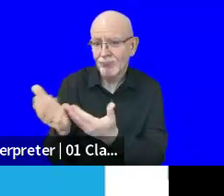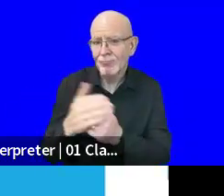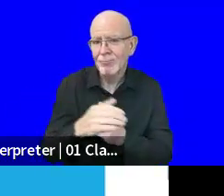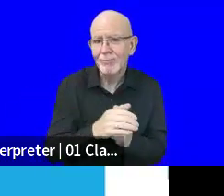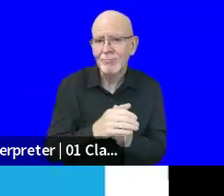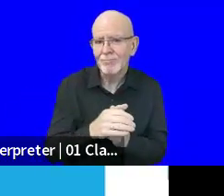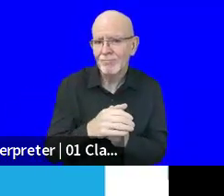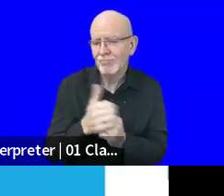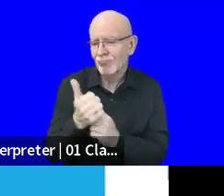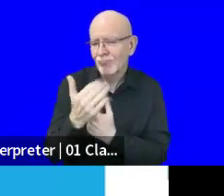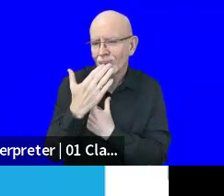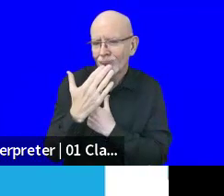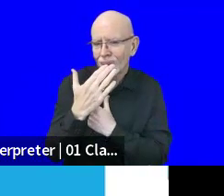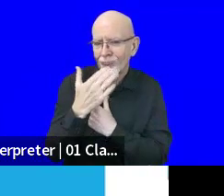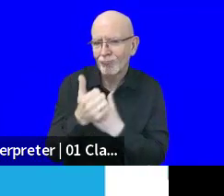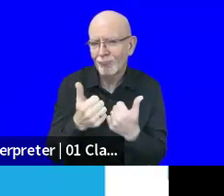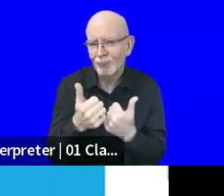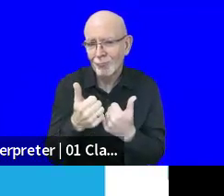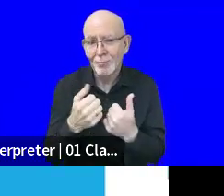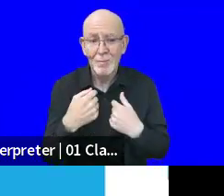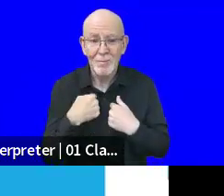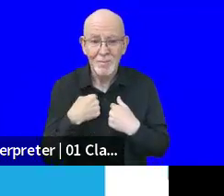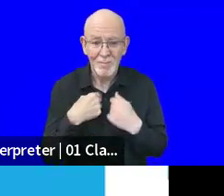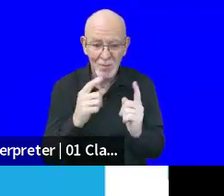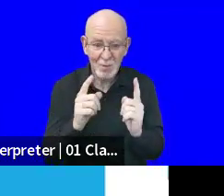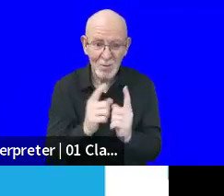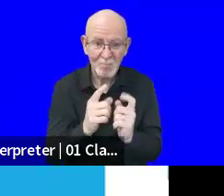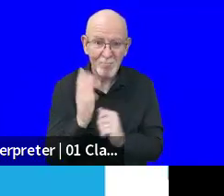overview, as Alex mentioned, how we use the